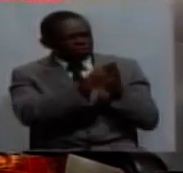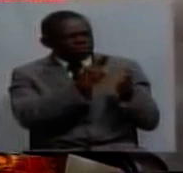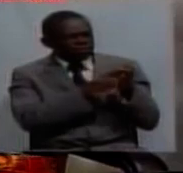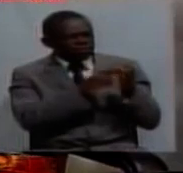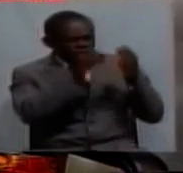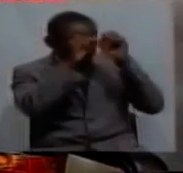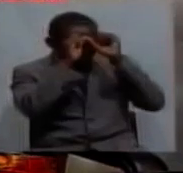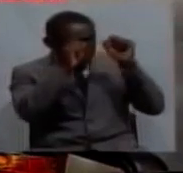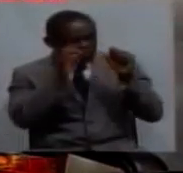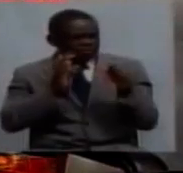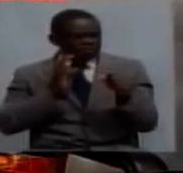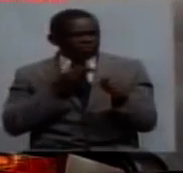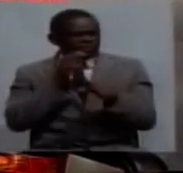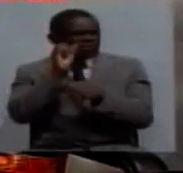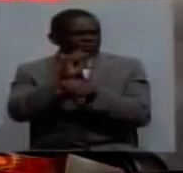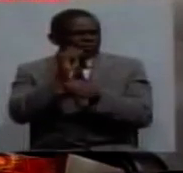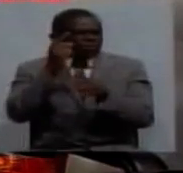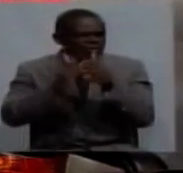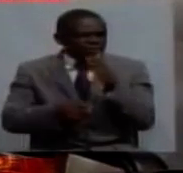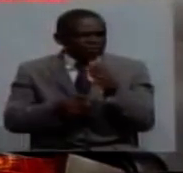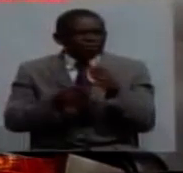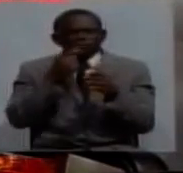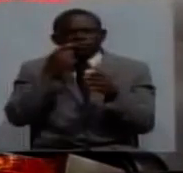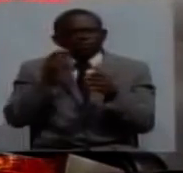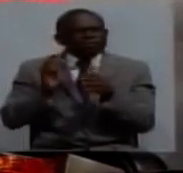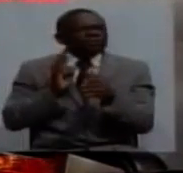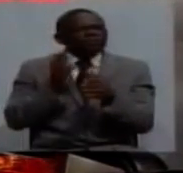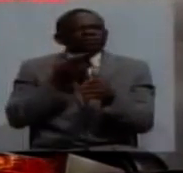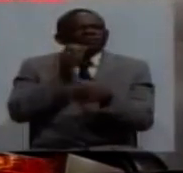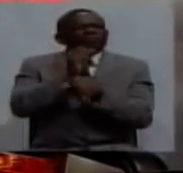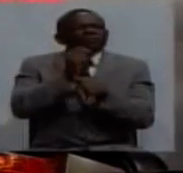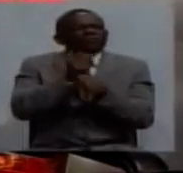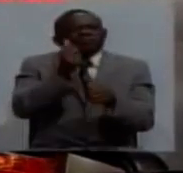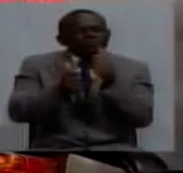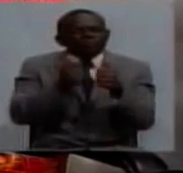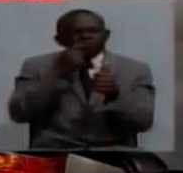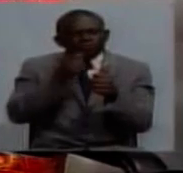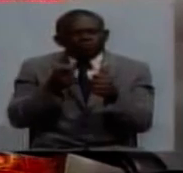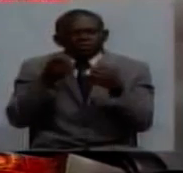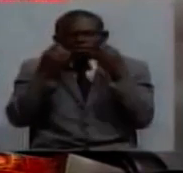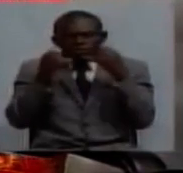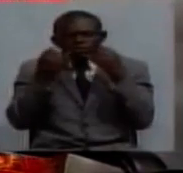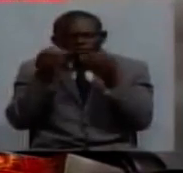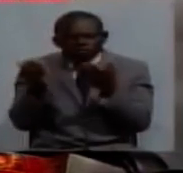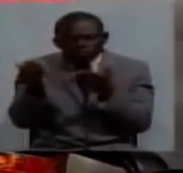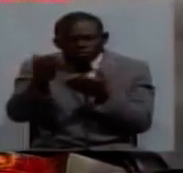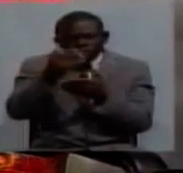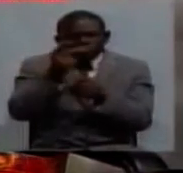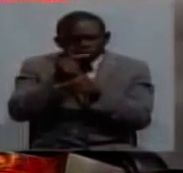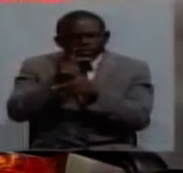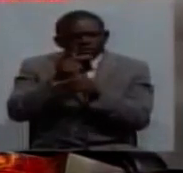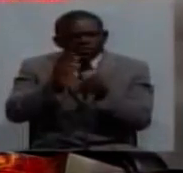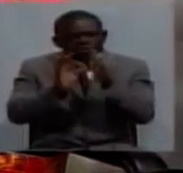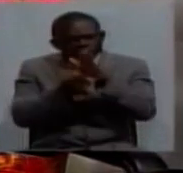parliament asking, because we do not document on a regular basis, it's very difficult to come up with a report. And if you're